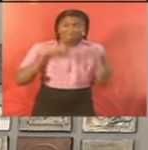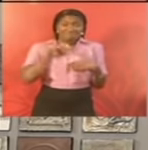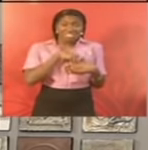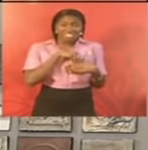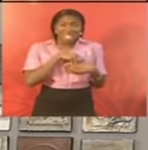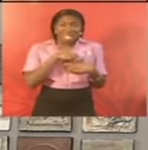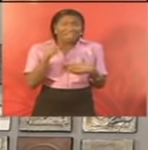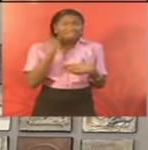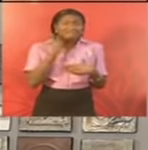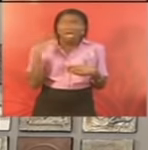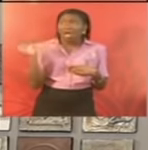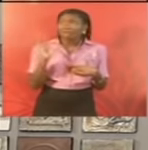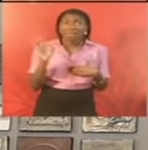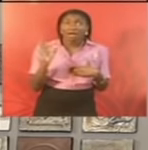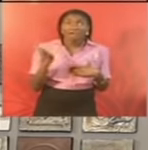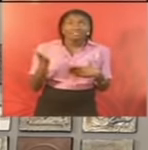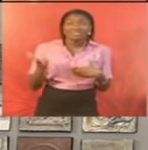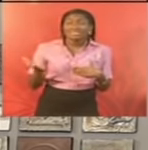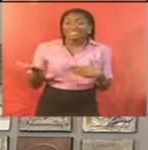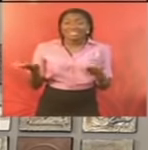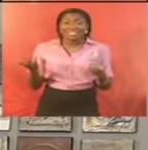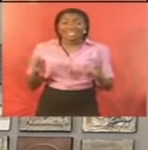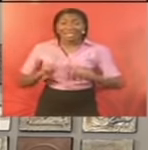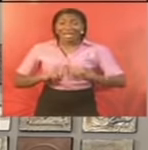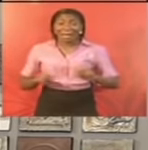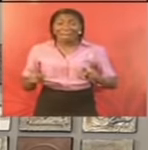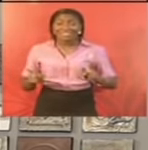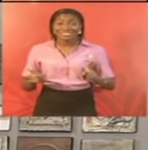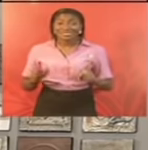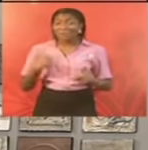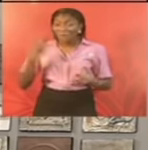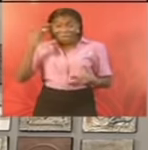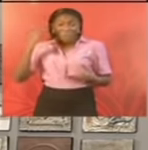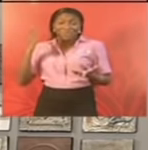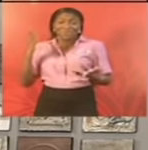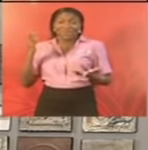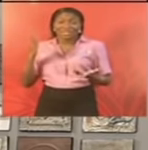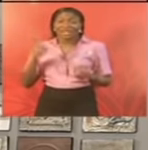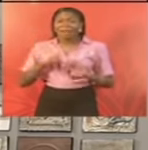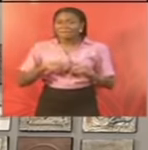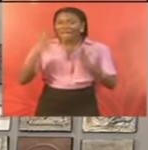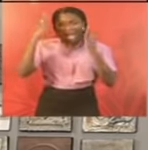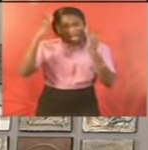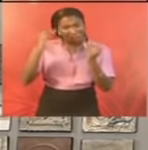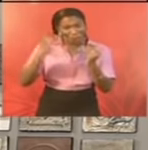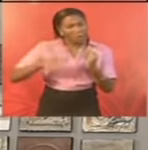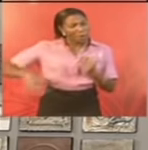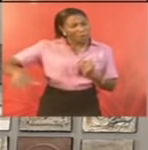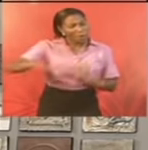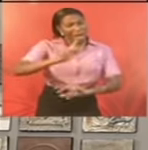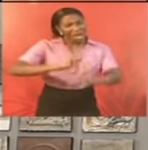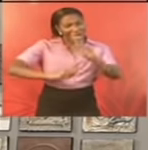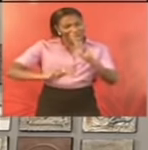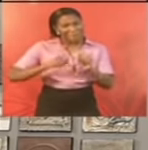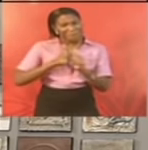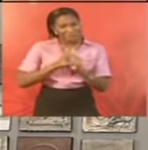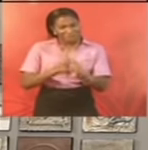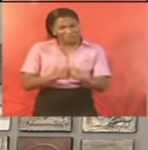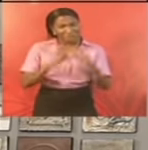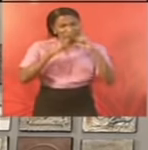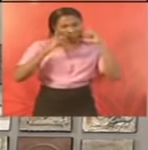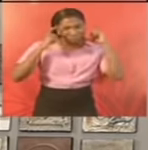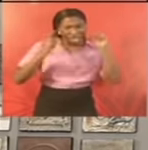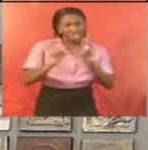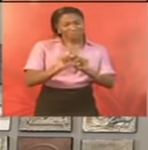we hope are taking the advice to self-isolate so that they do not create a web of contacts. But for the persons who